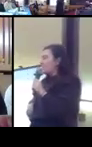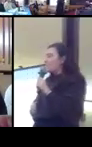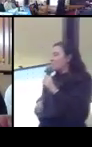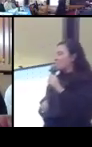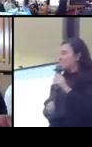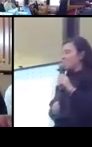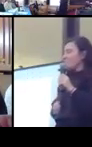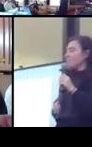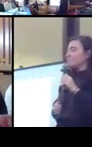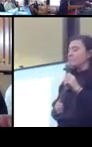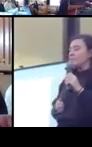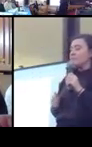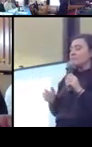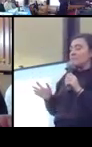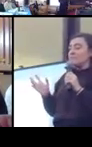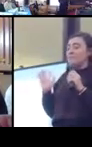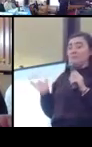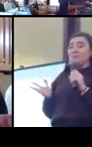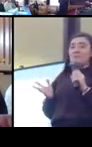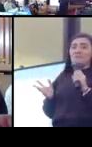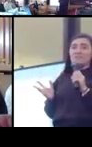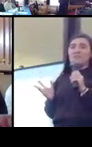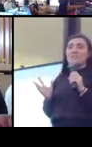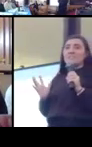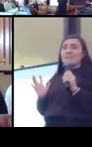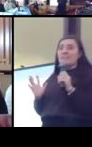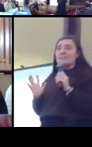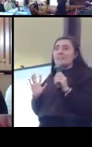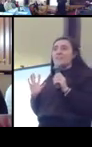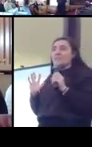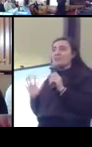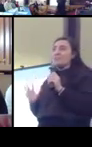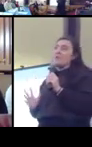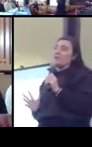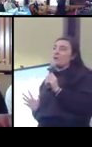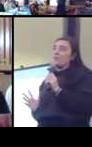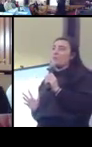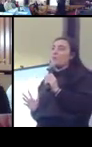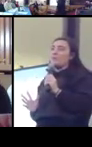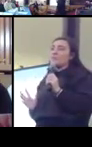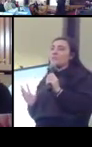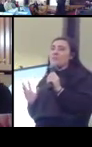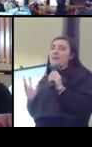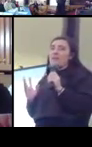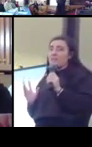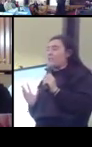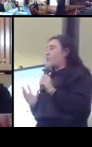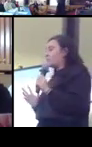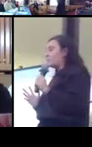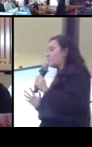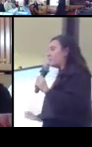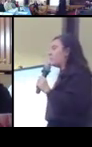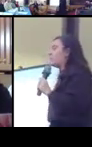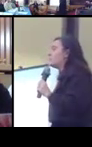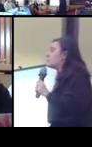health and well-being. So again, the beauty of that vision is that it's not just about economic development, it's looking at